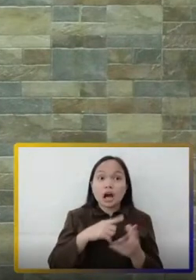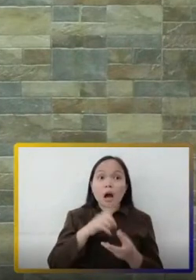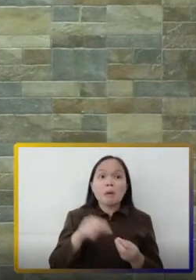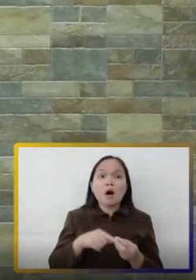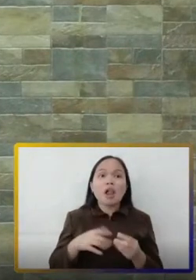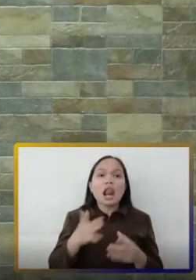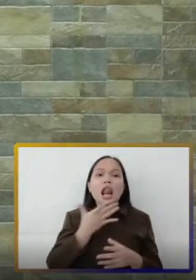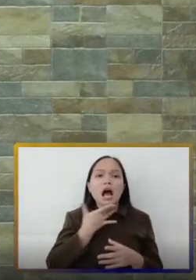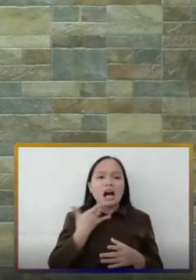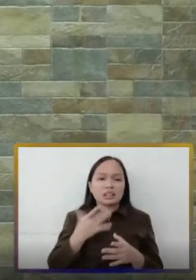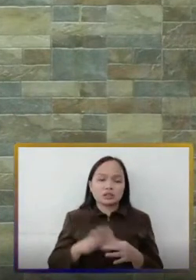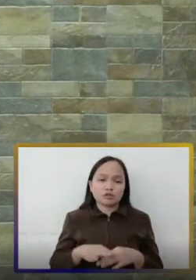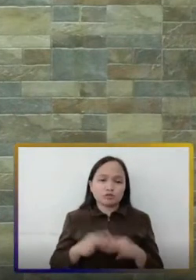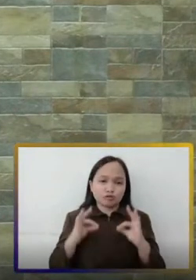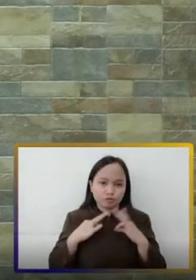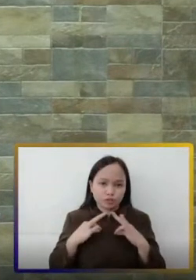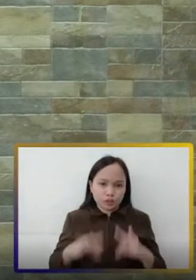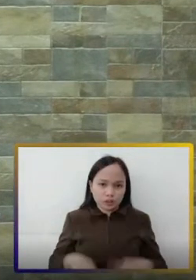flesh?